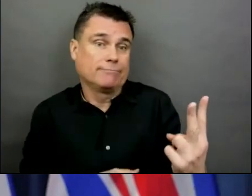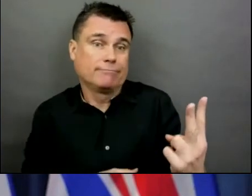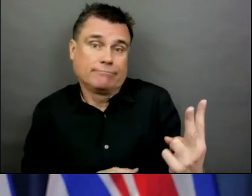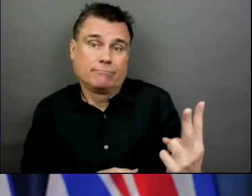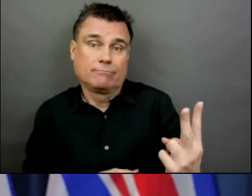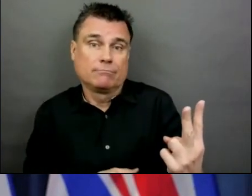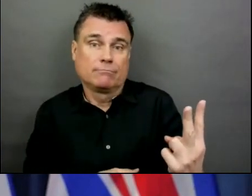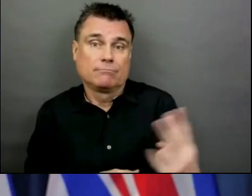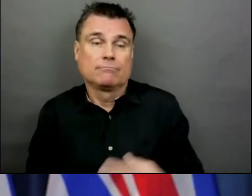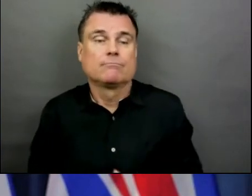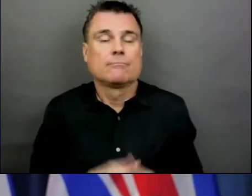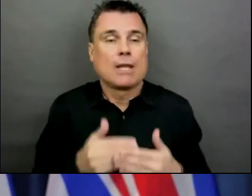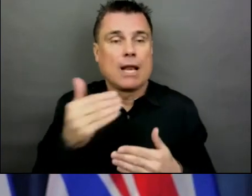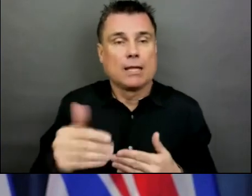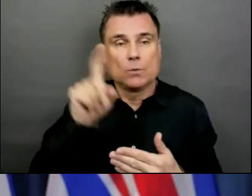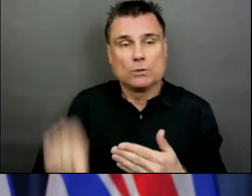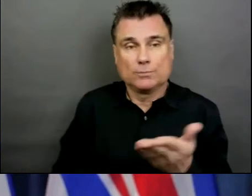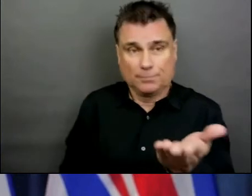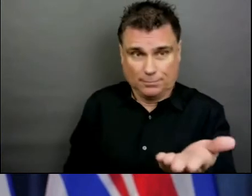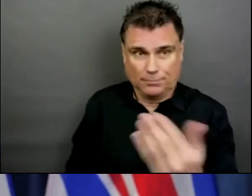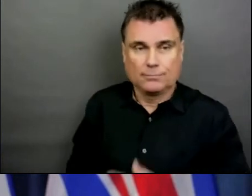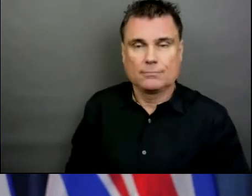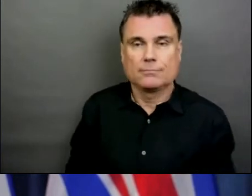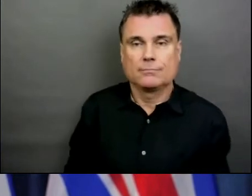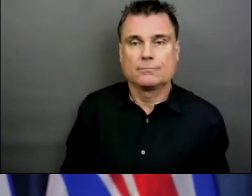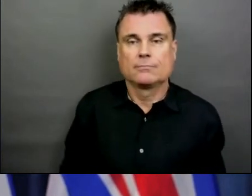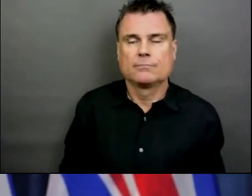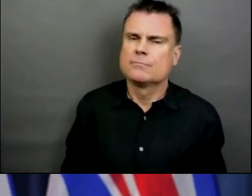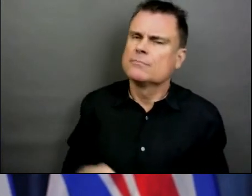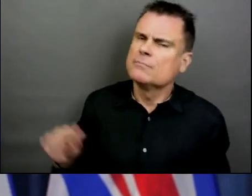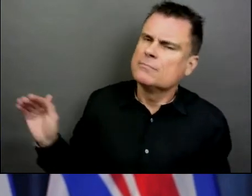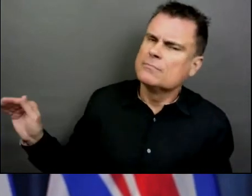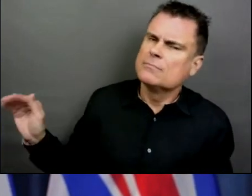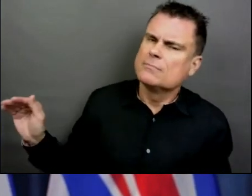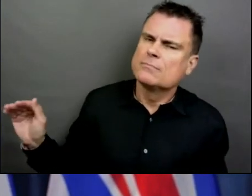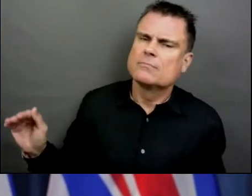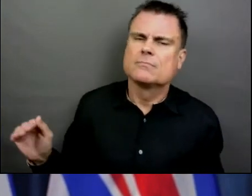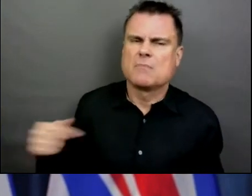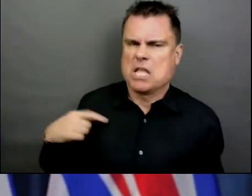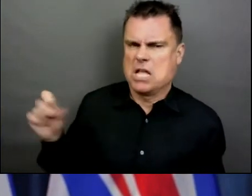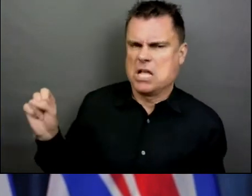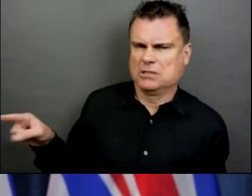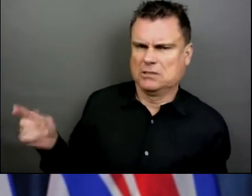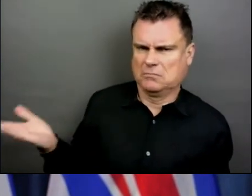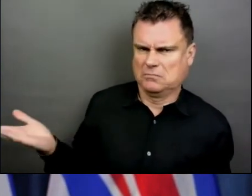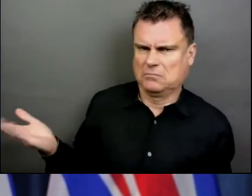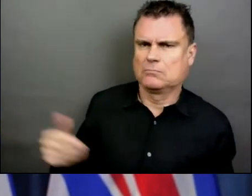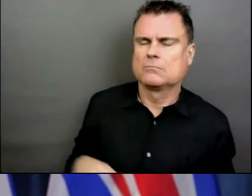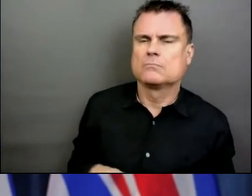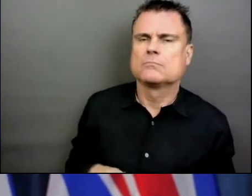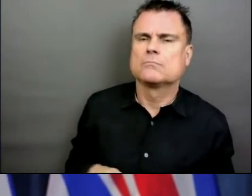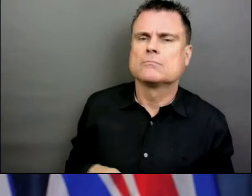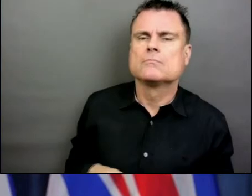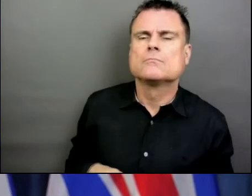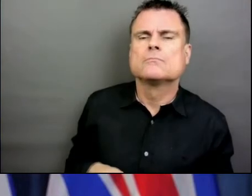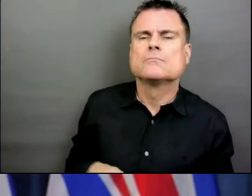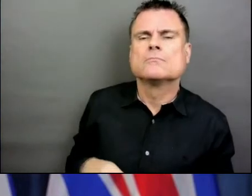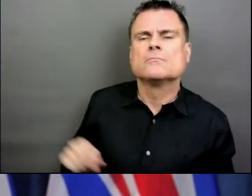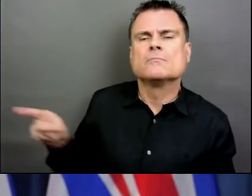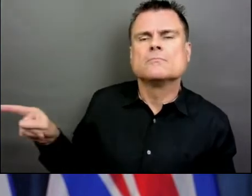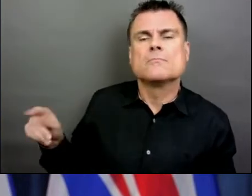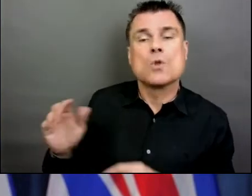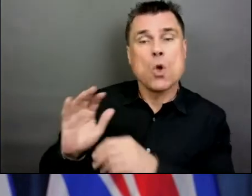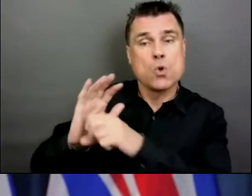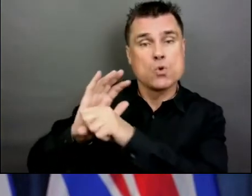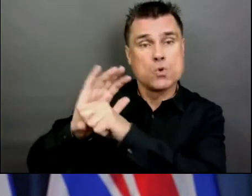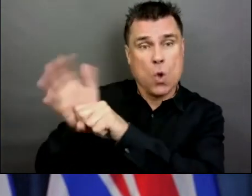Minister Farnworth, I'm wondering where you're at with the COVID-related ICBC rebate, and if I could get